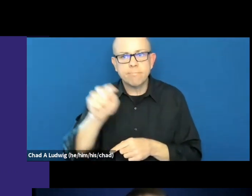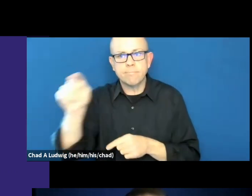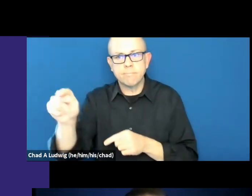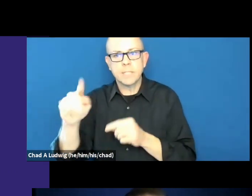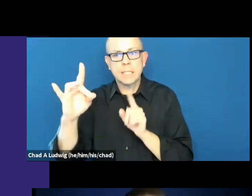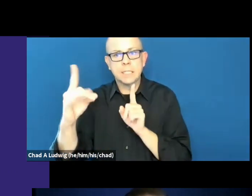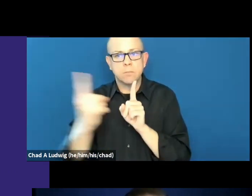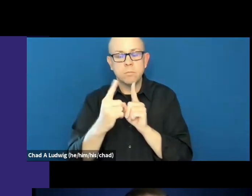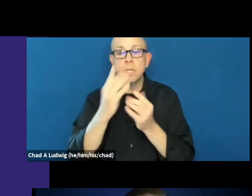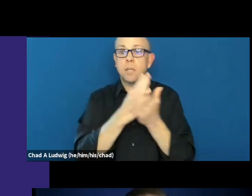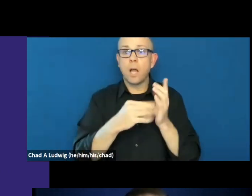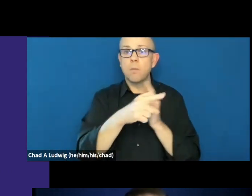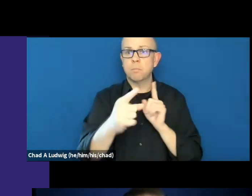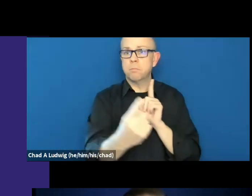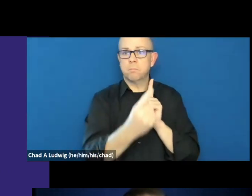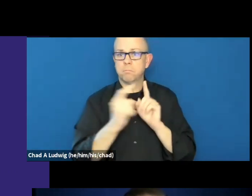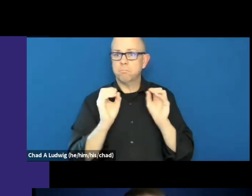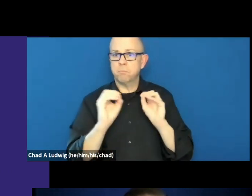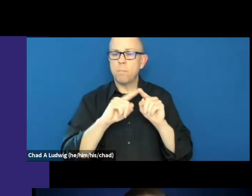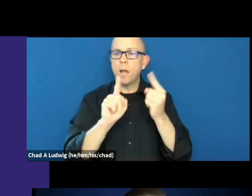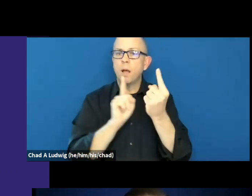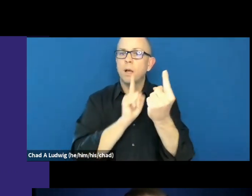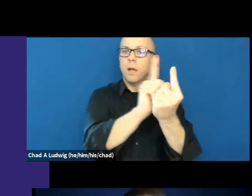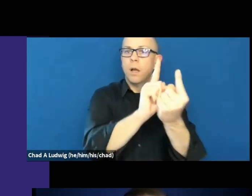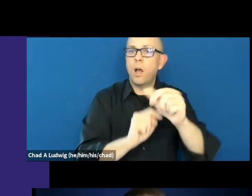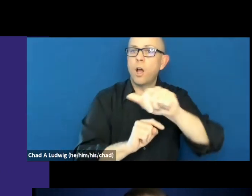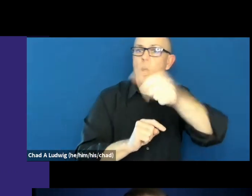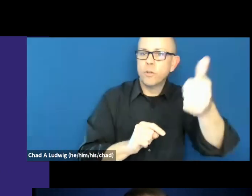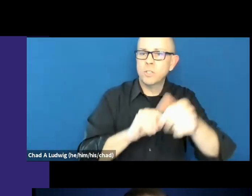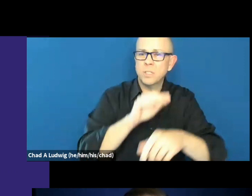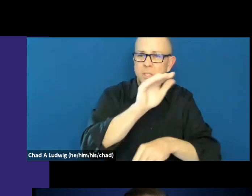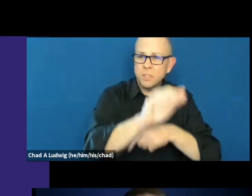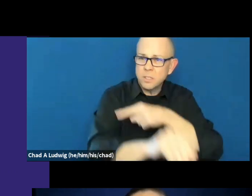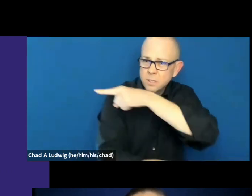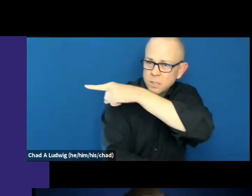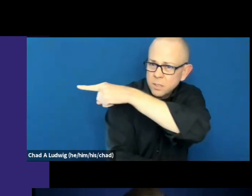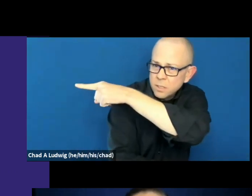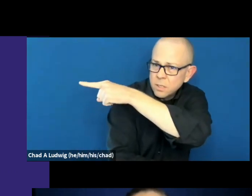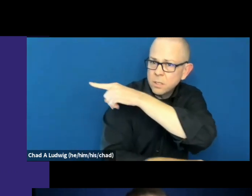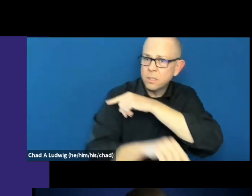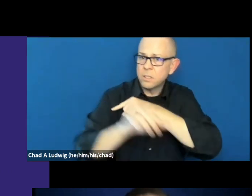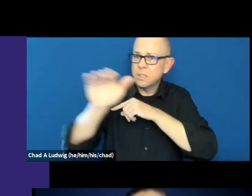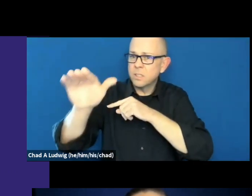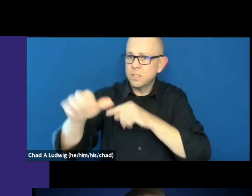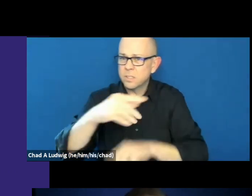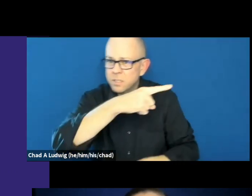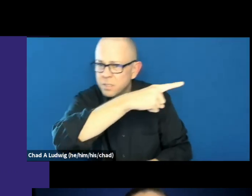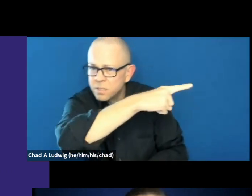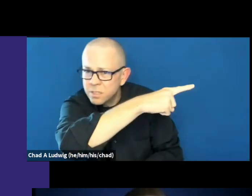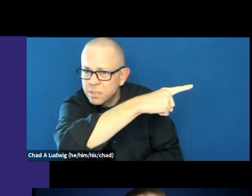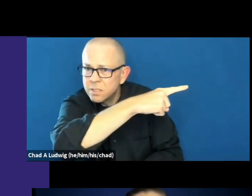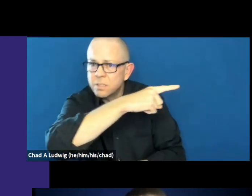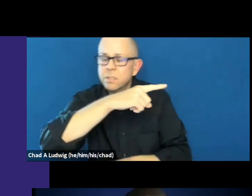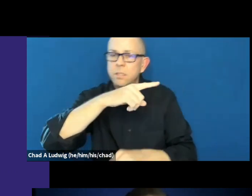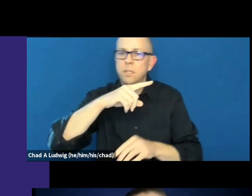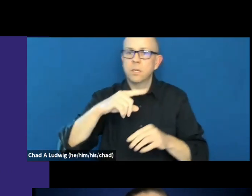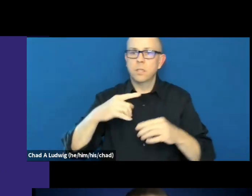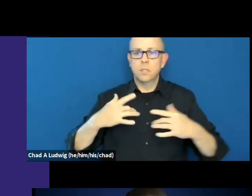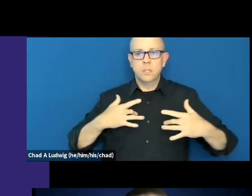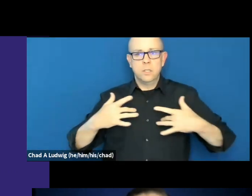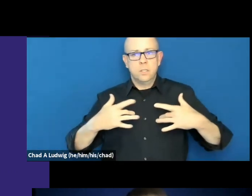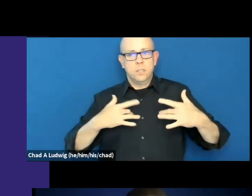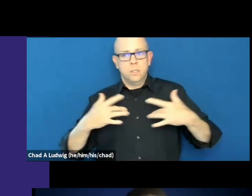information? And I've noticed that a number of people have come to me. Some people haven't come to me personally, but others have come to their friends